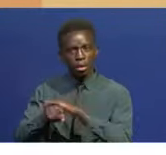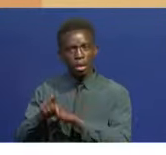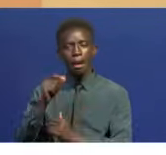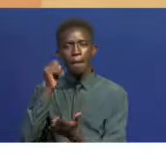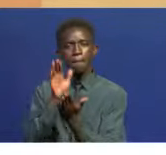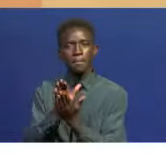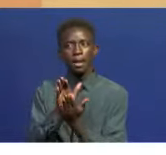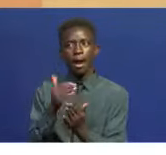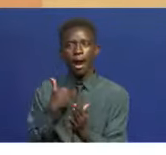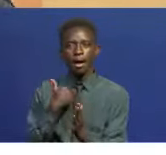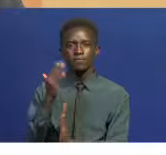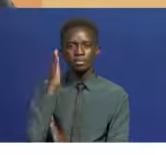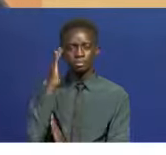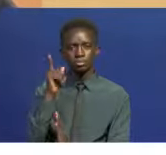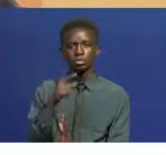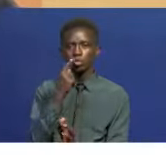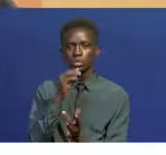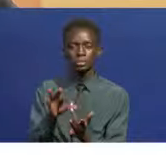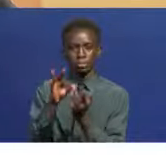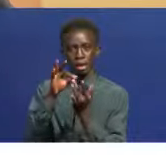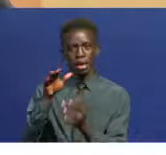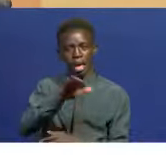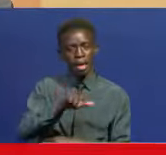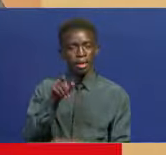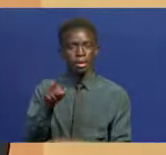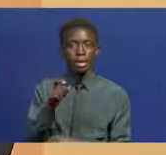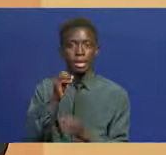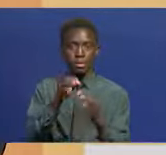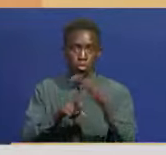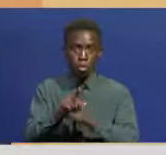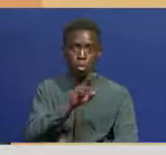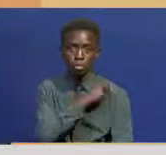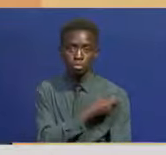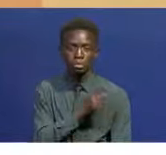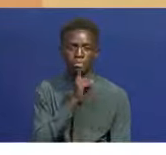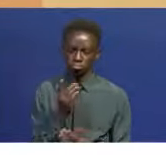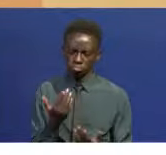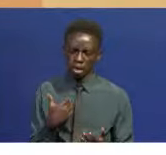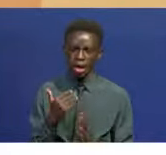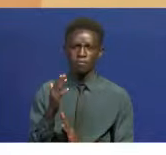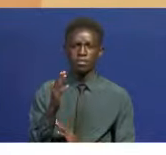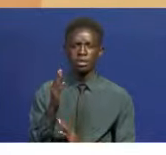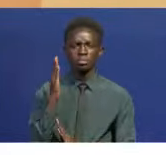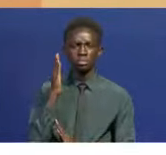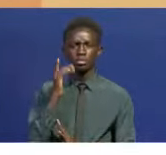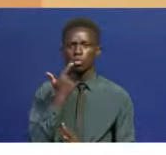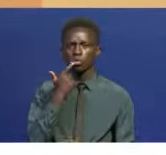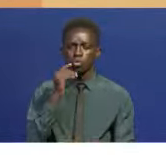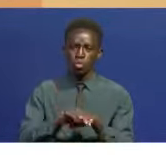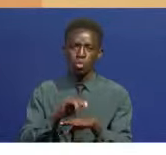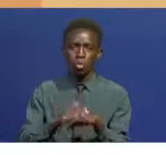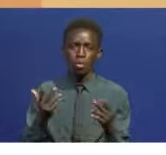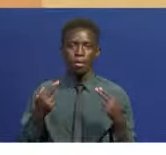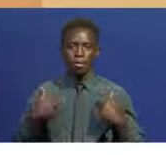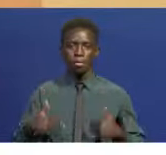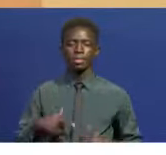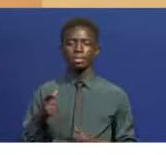guard specialized for your area. If you go to a supermarket or a hospital, we say, we have a guard who's very good in hospitality, in the healthcare sector, right?